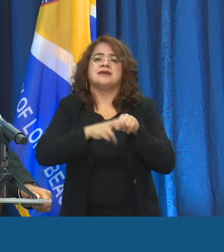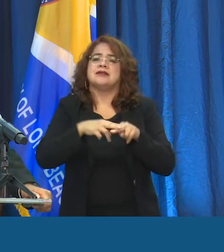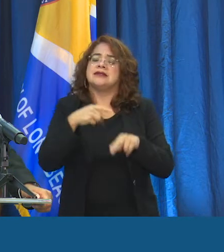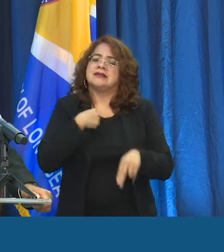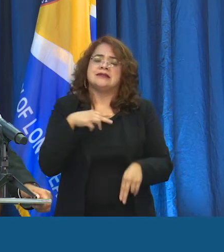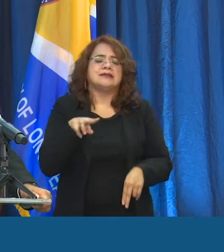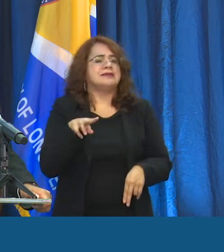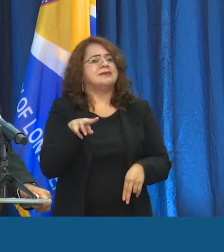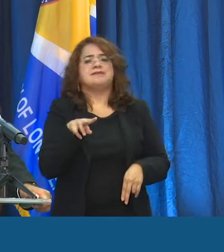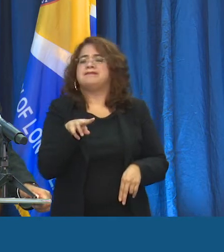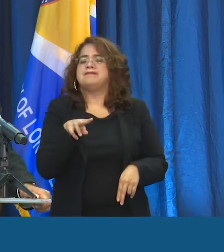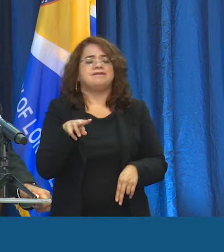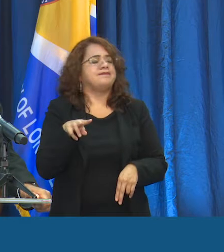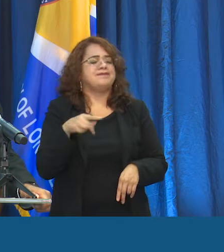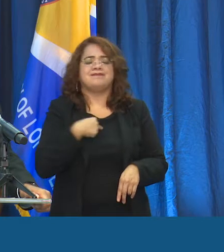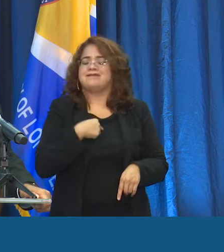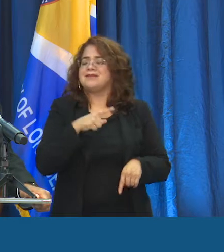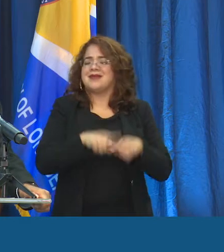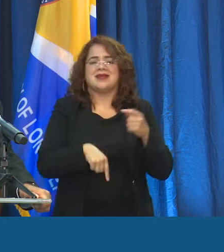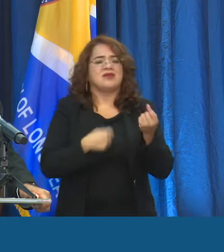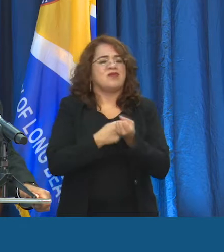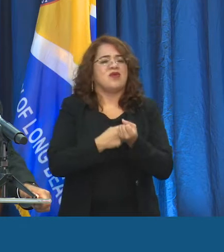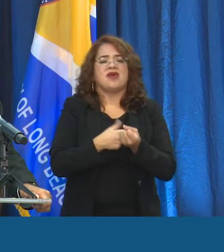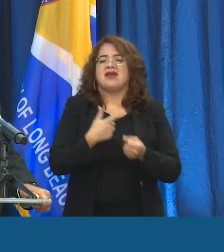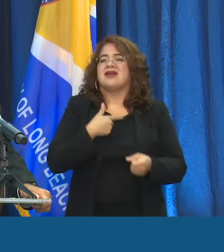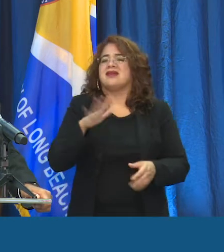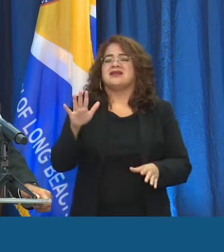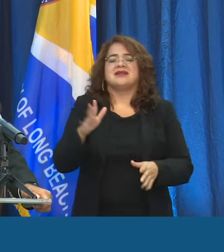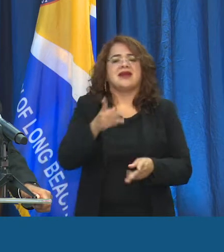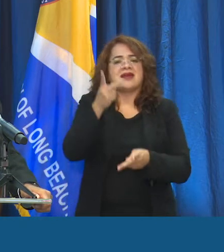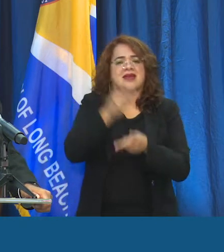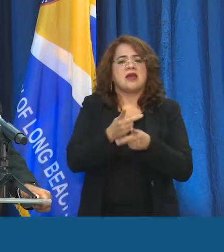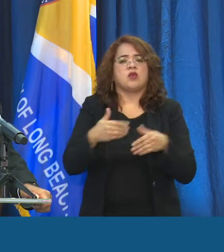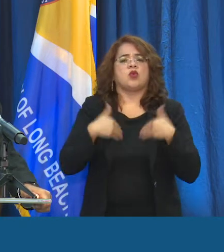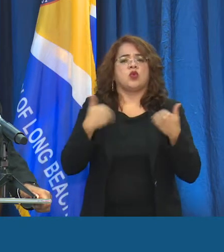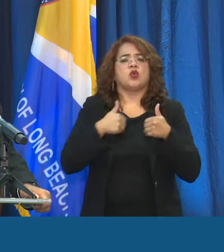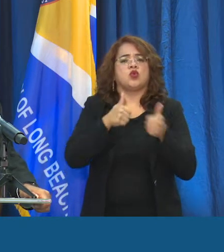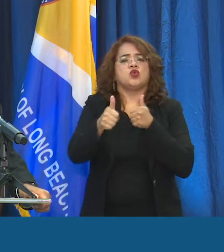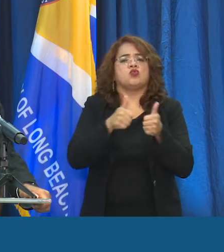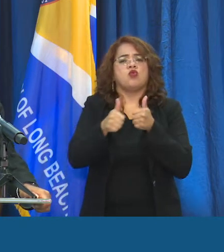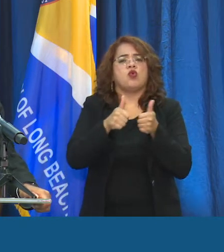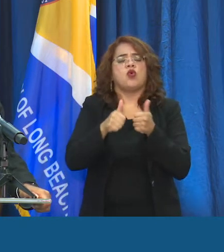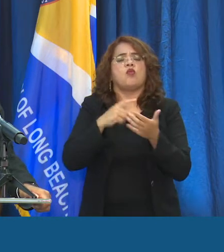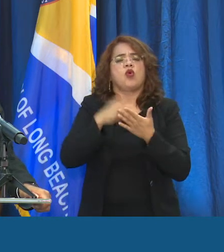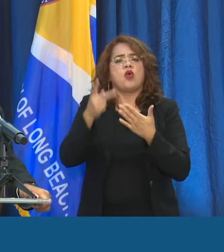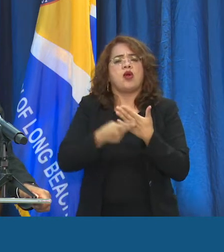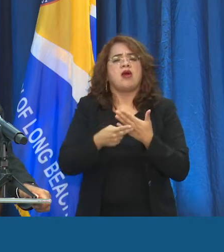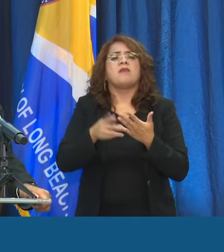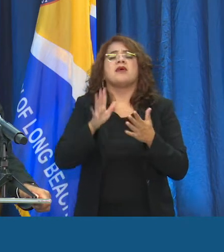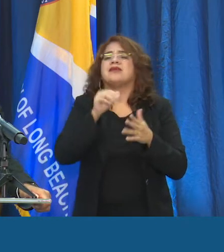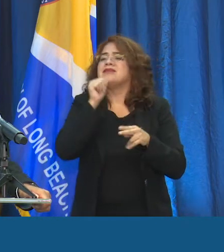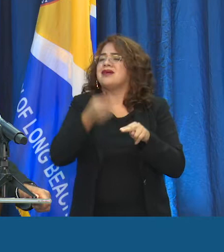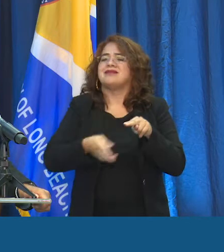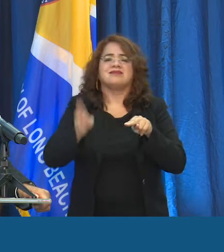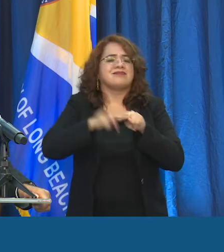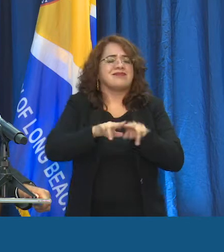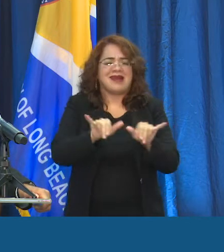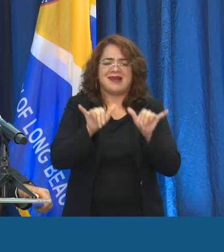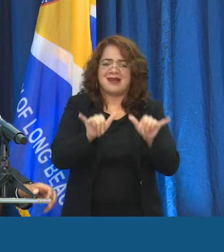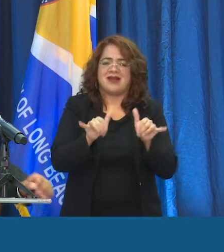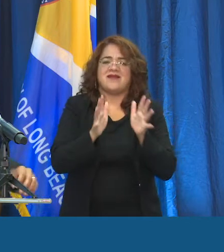right now when families are struggling. And so my proposal is to keep youth sport programs affordable and to not increase any